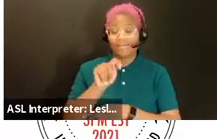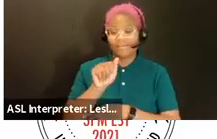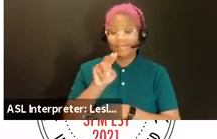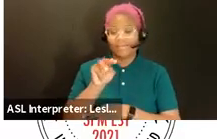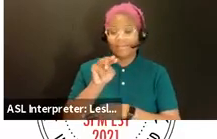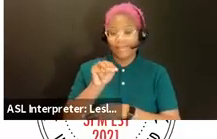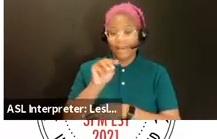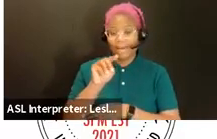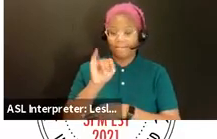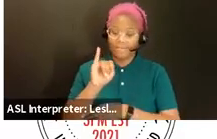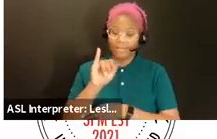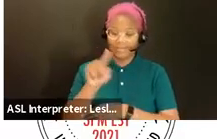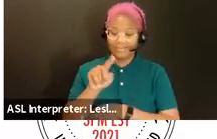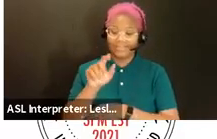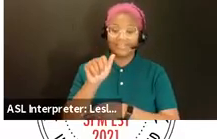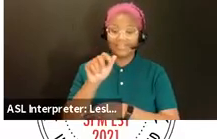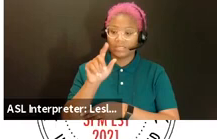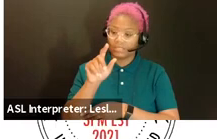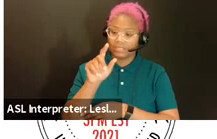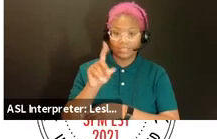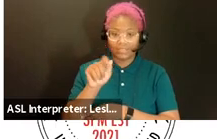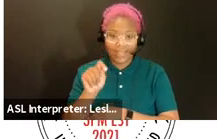avail@tamizdat.org. So we can sometimes,